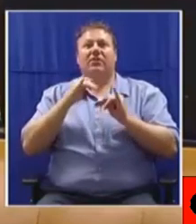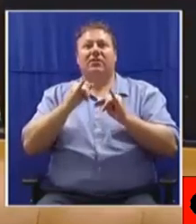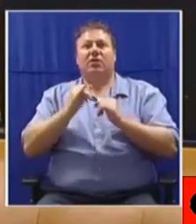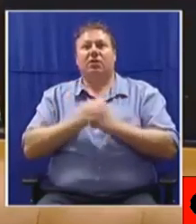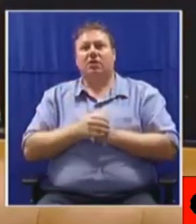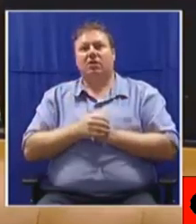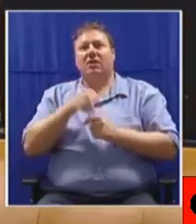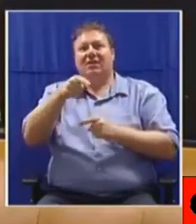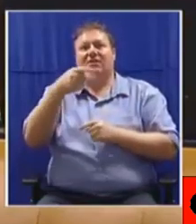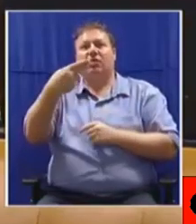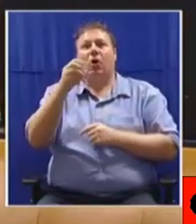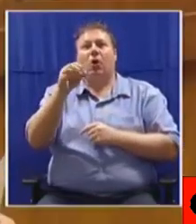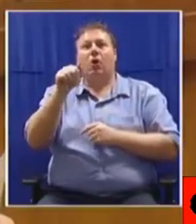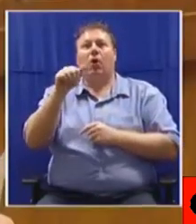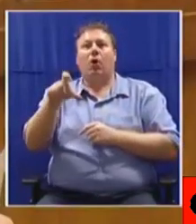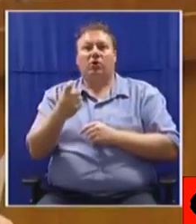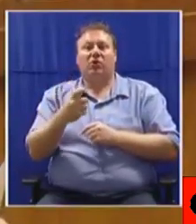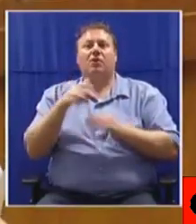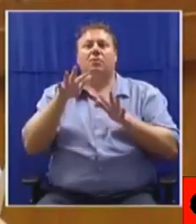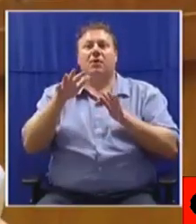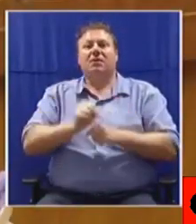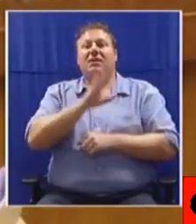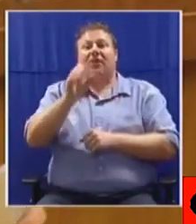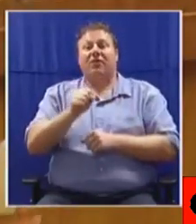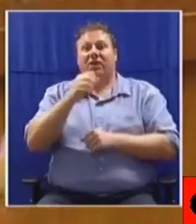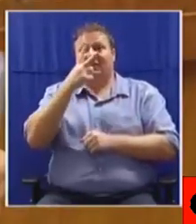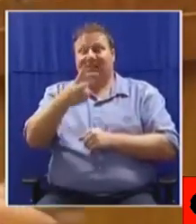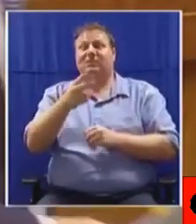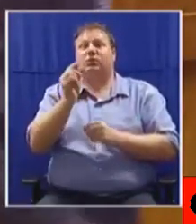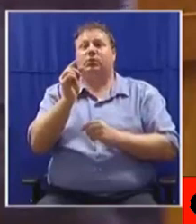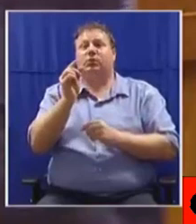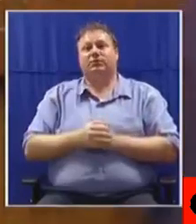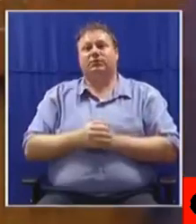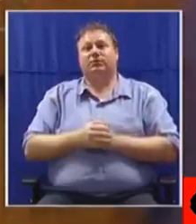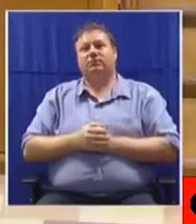is a hoax, and the people of South Africa are going to see through it pretty soon.